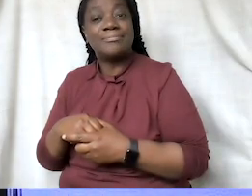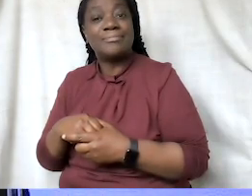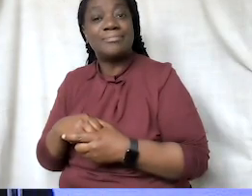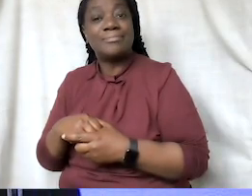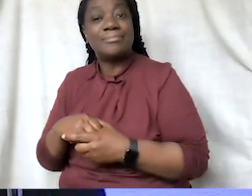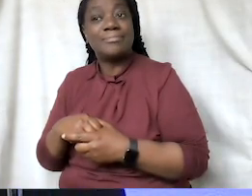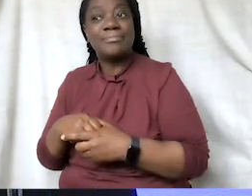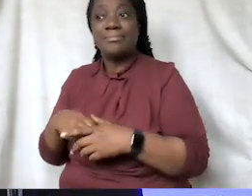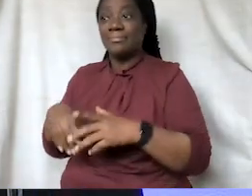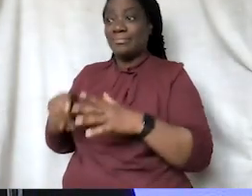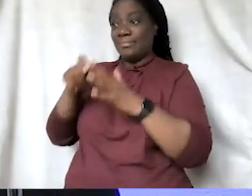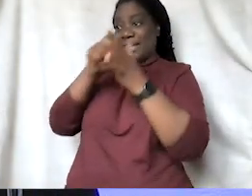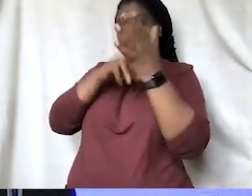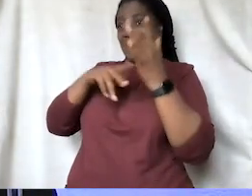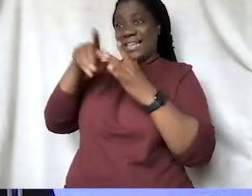David prayed